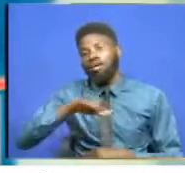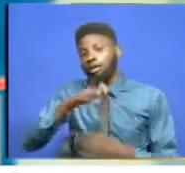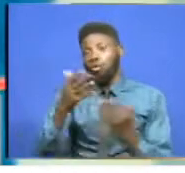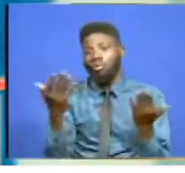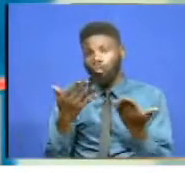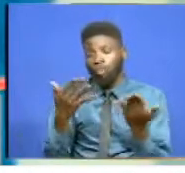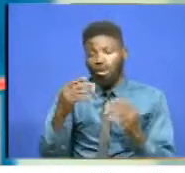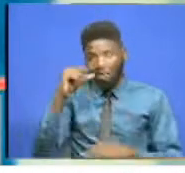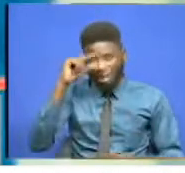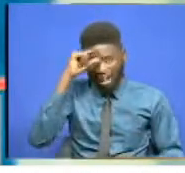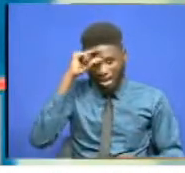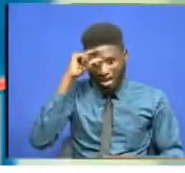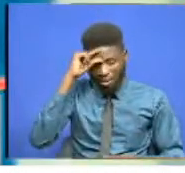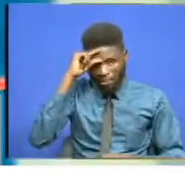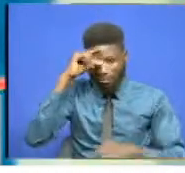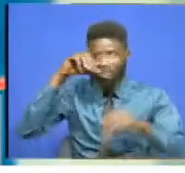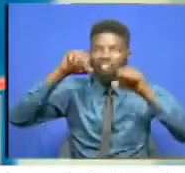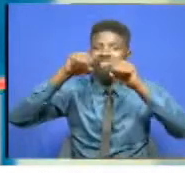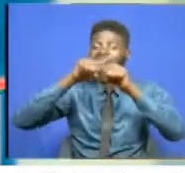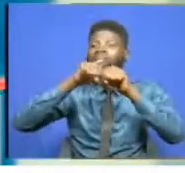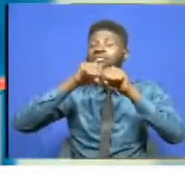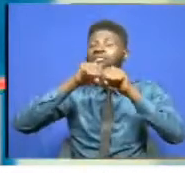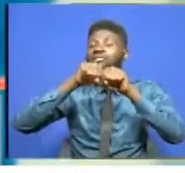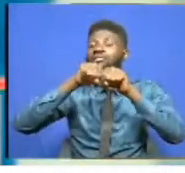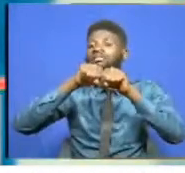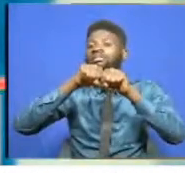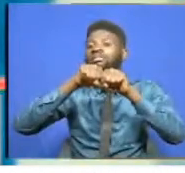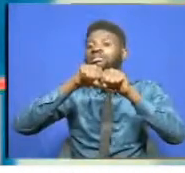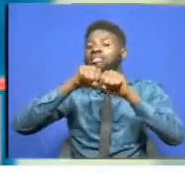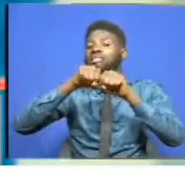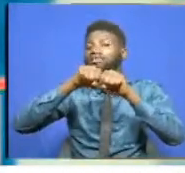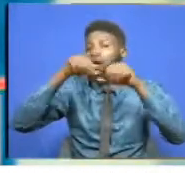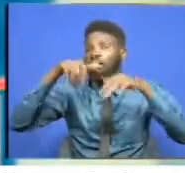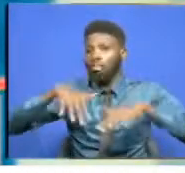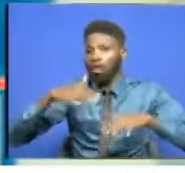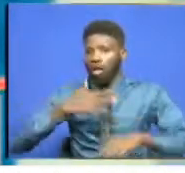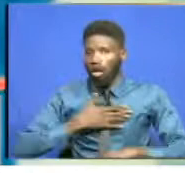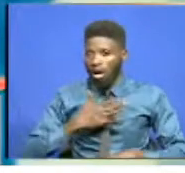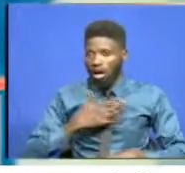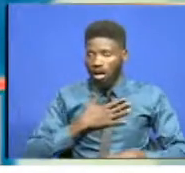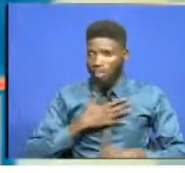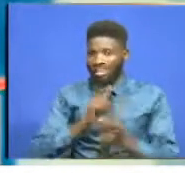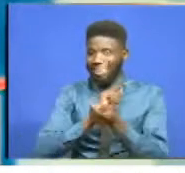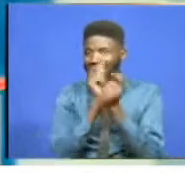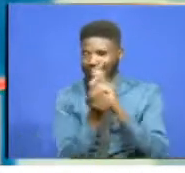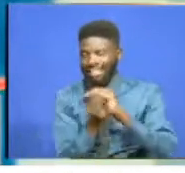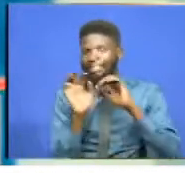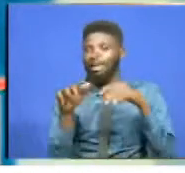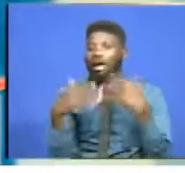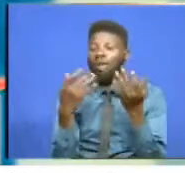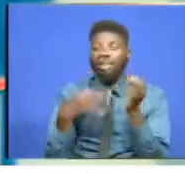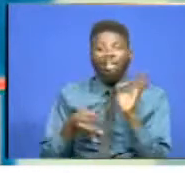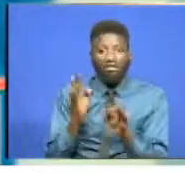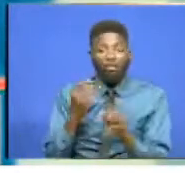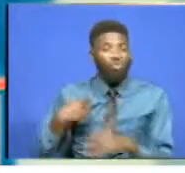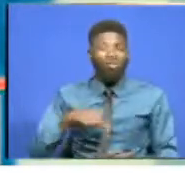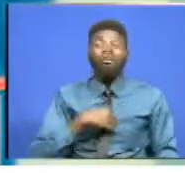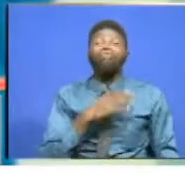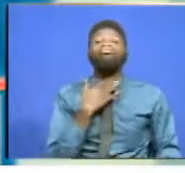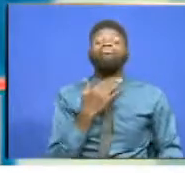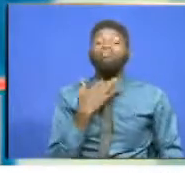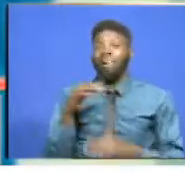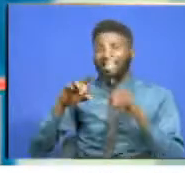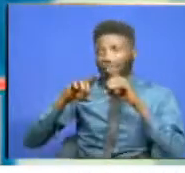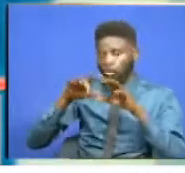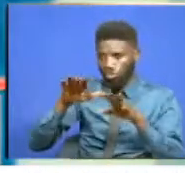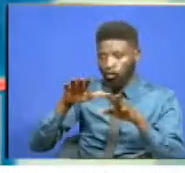our governance structures. If we mean well for devolution, yeah, and we lock it at 35%, do